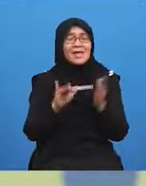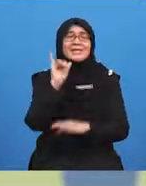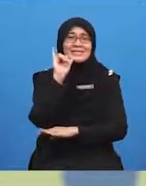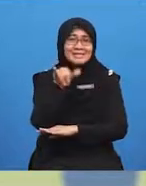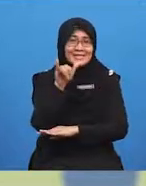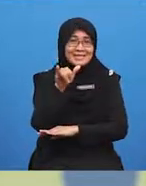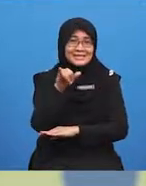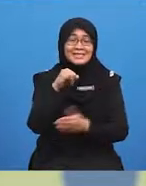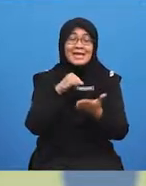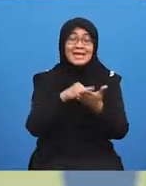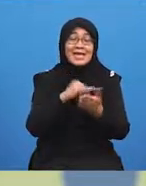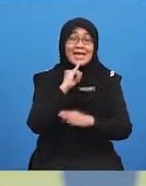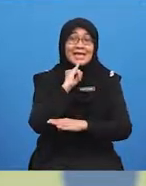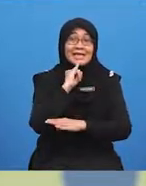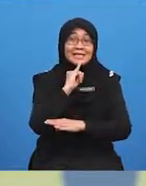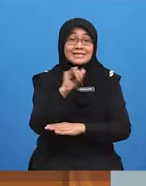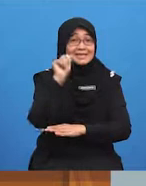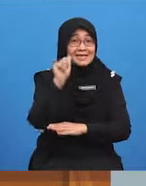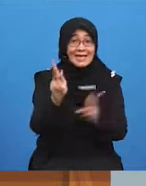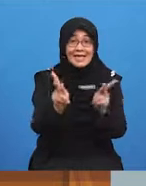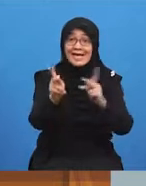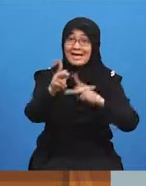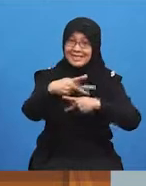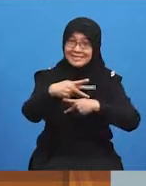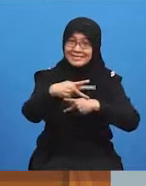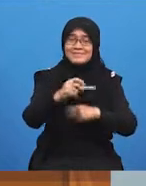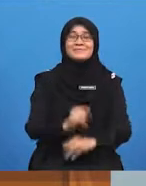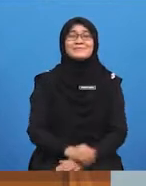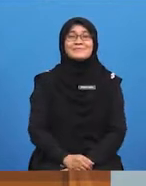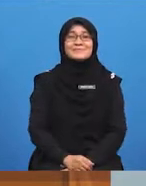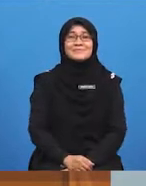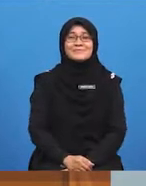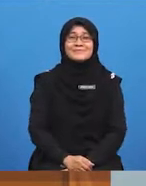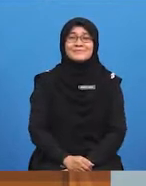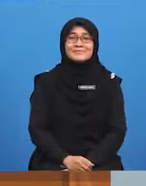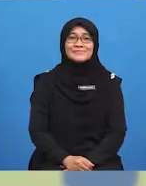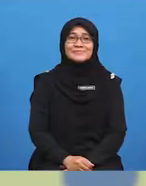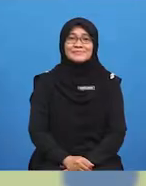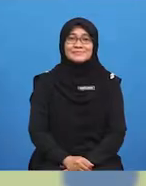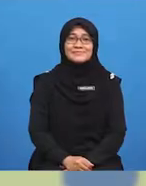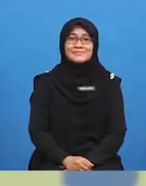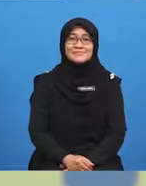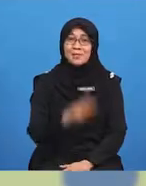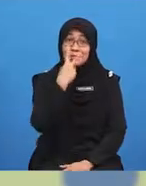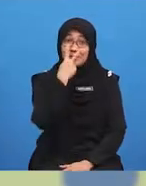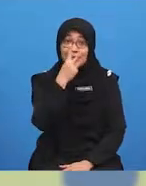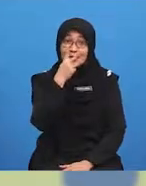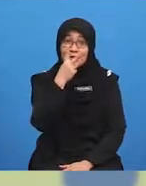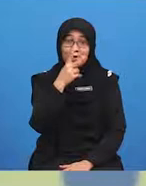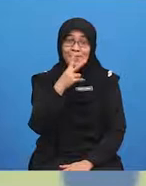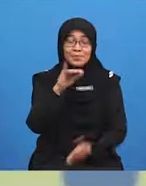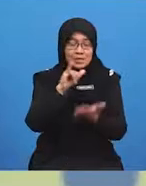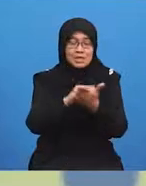Yes! It's a kitchen. Look at this one. I know you know this one. This is a...